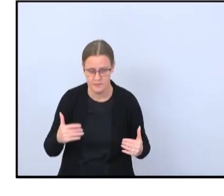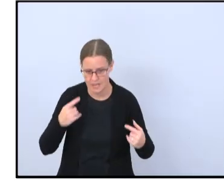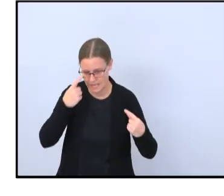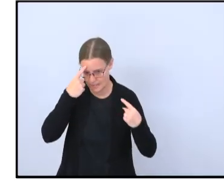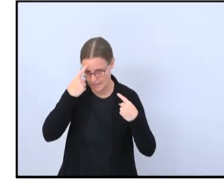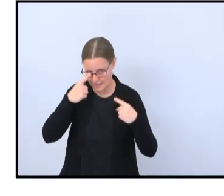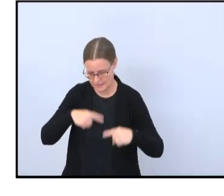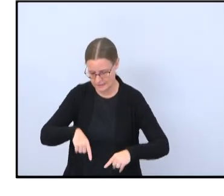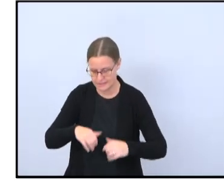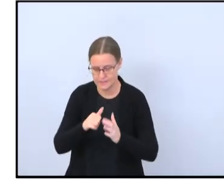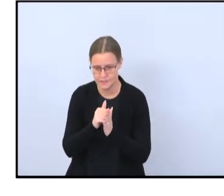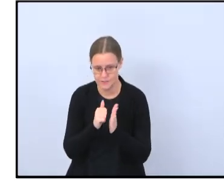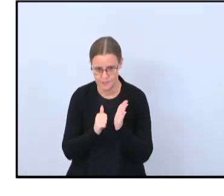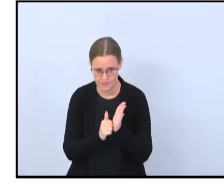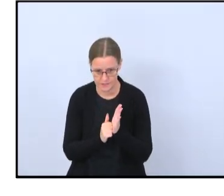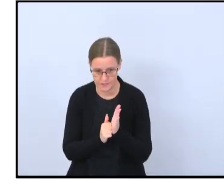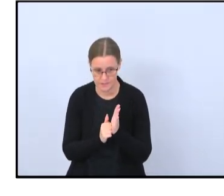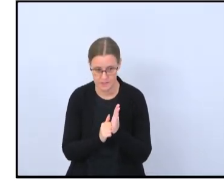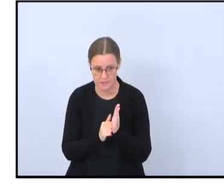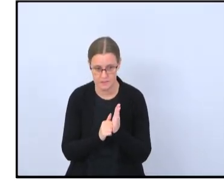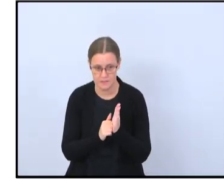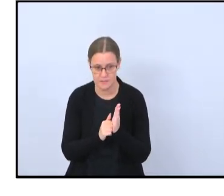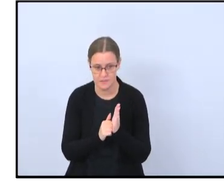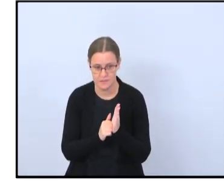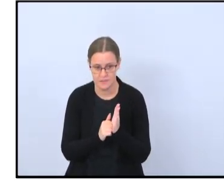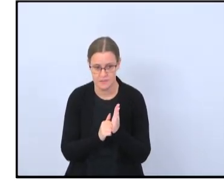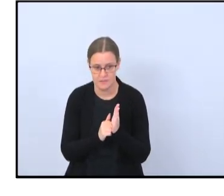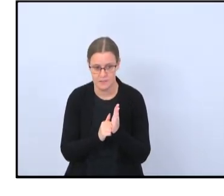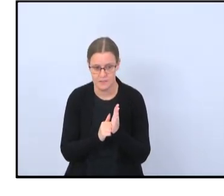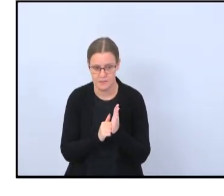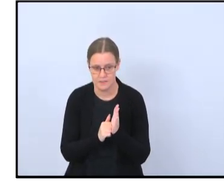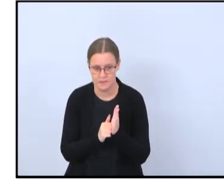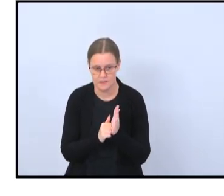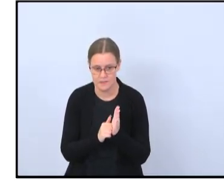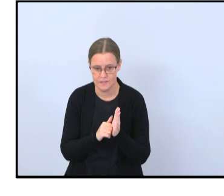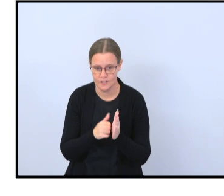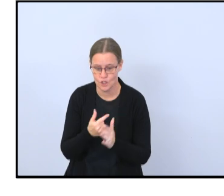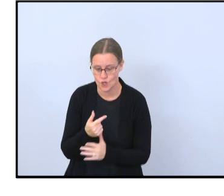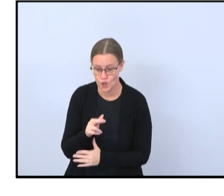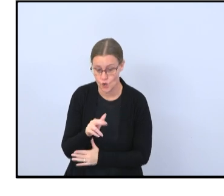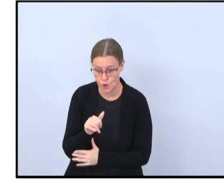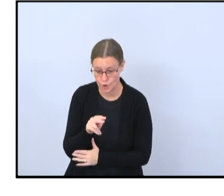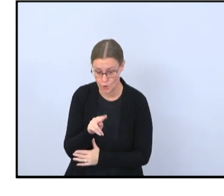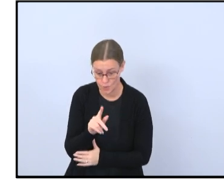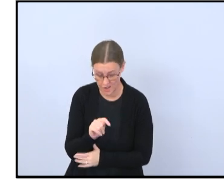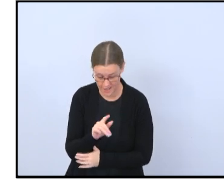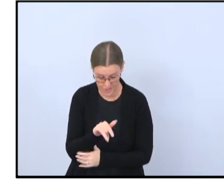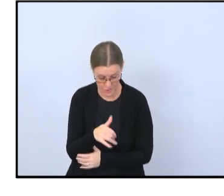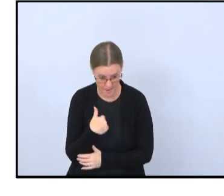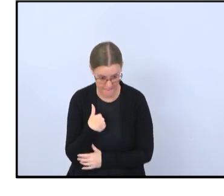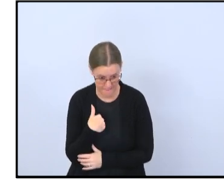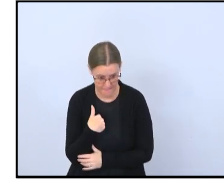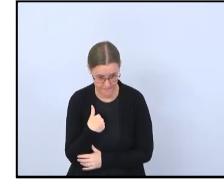consent agenda. Mr. Davis, so sorry, wrong person. Mr. Grant, is